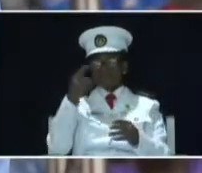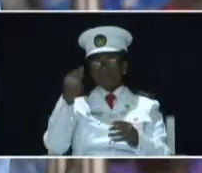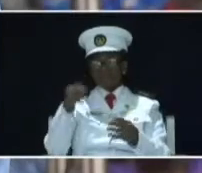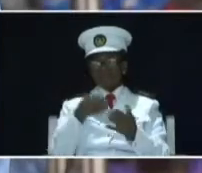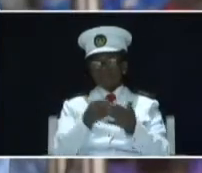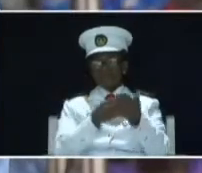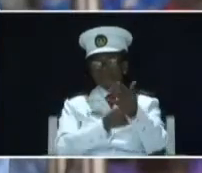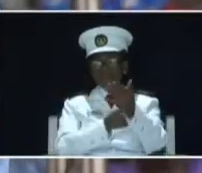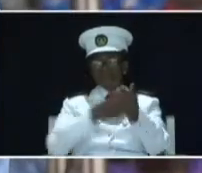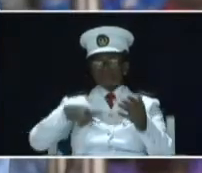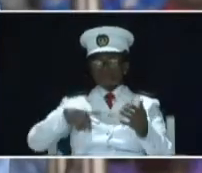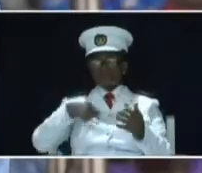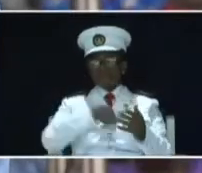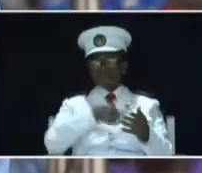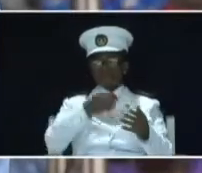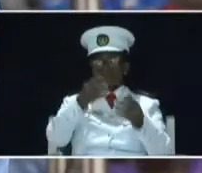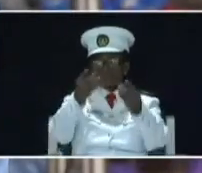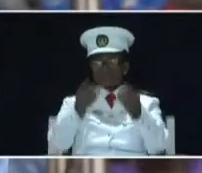partner with God.